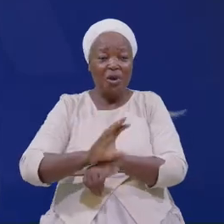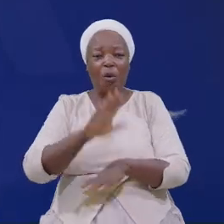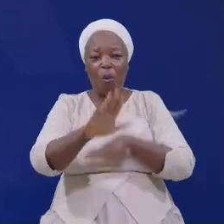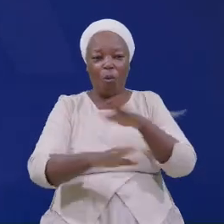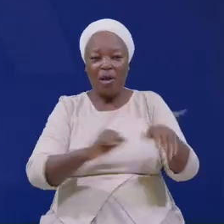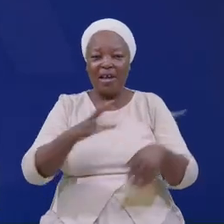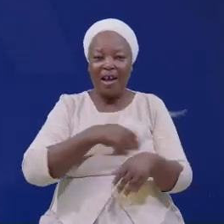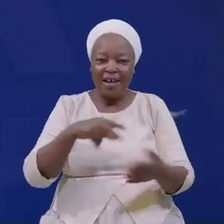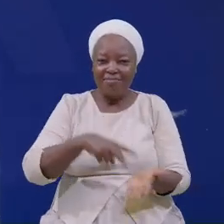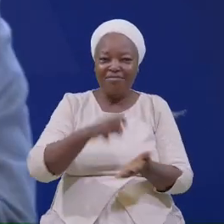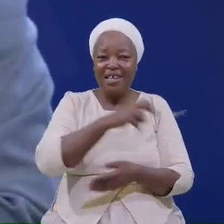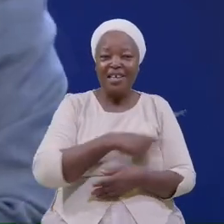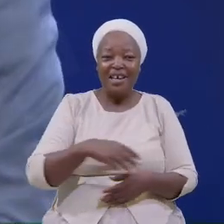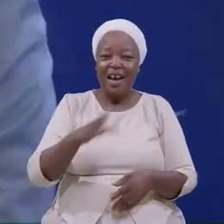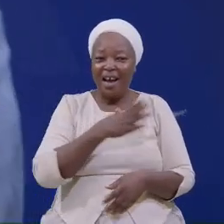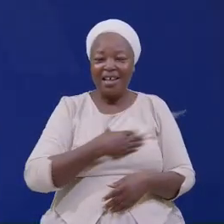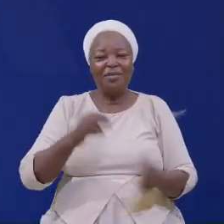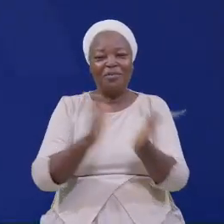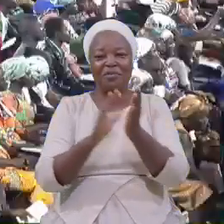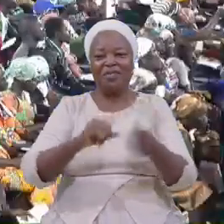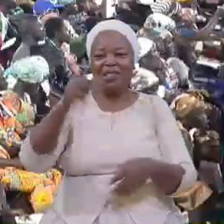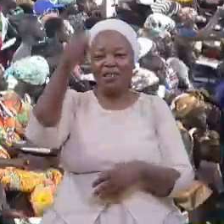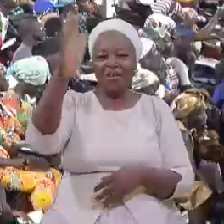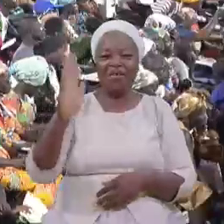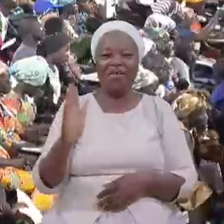and leaping and praising God.